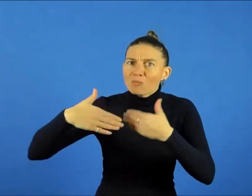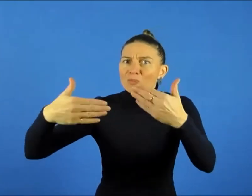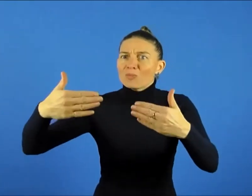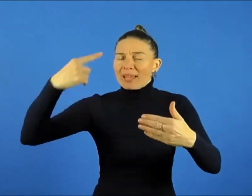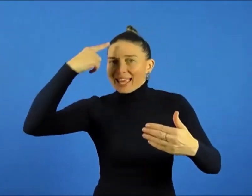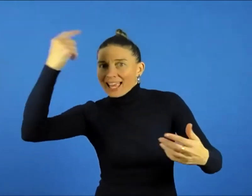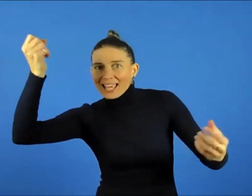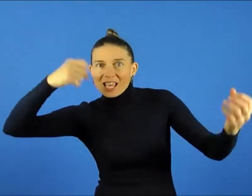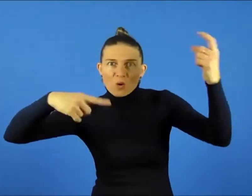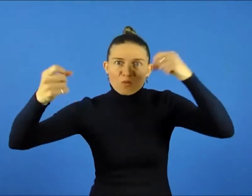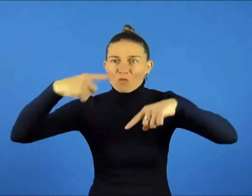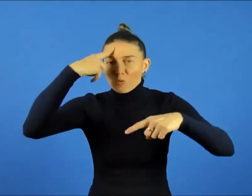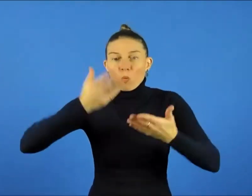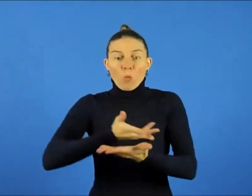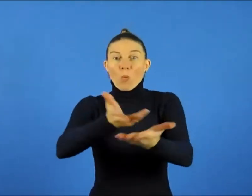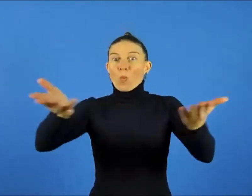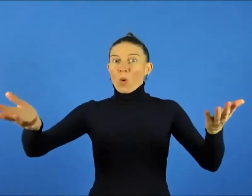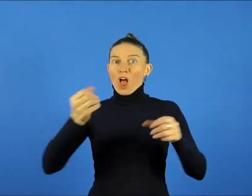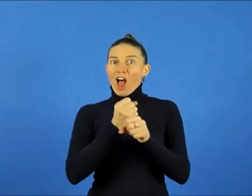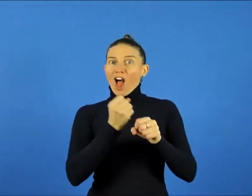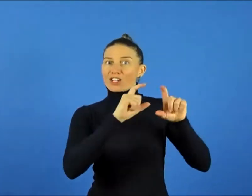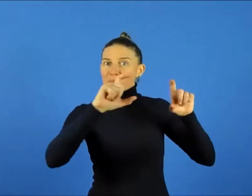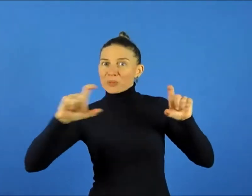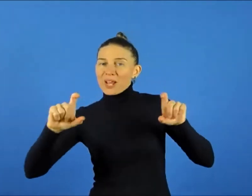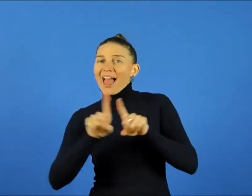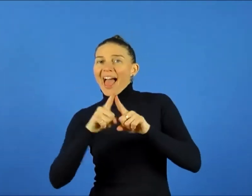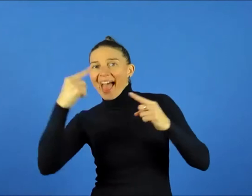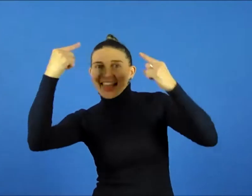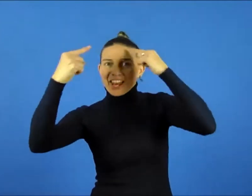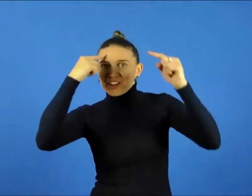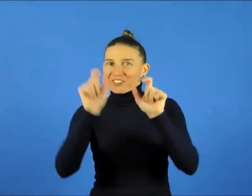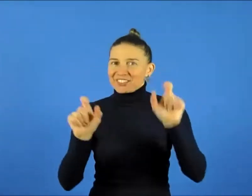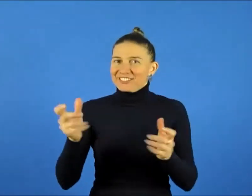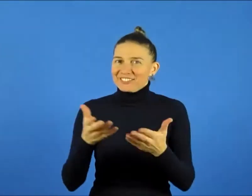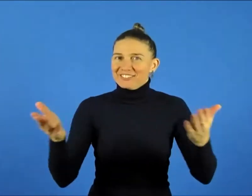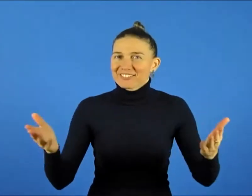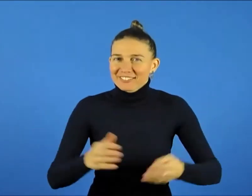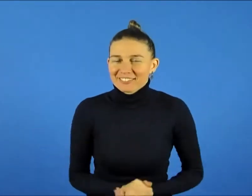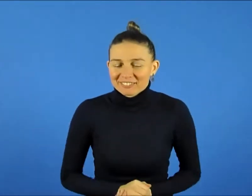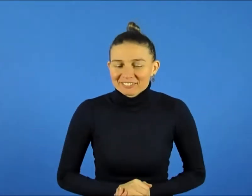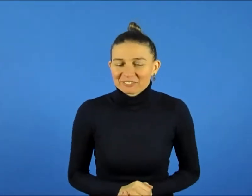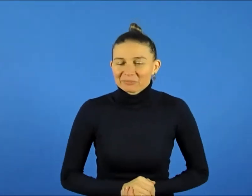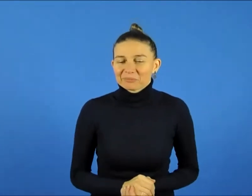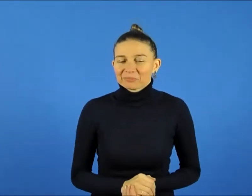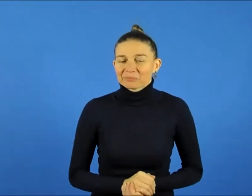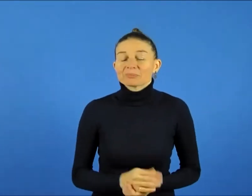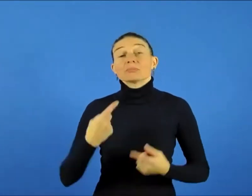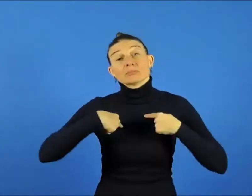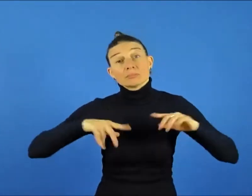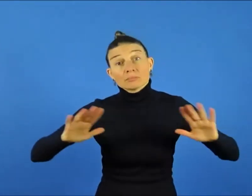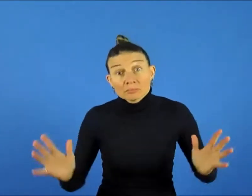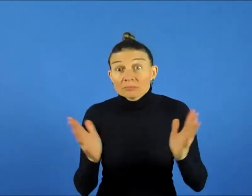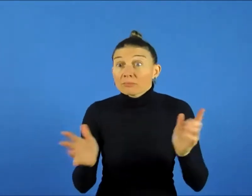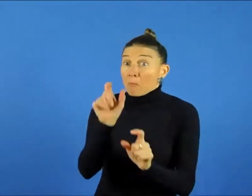all entrepreneurs, but also innovators. Of course, we are encouraging all those who are